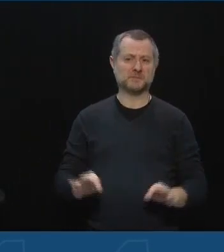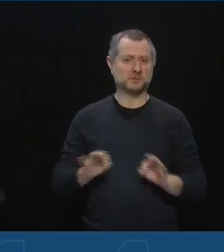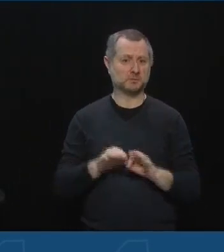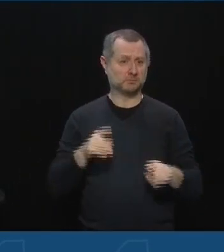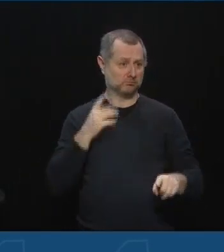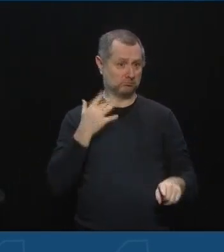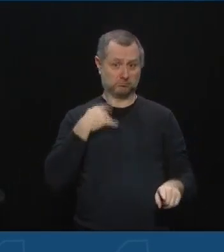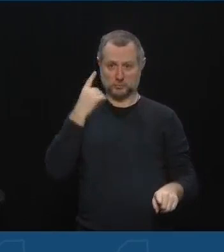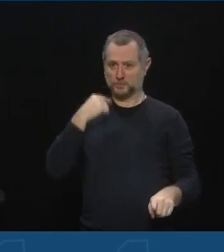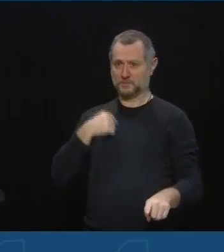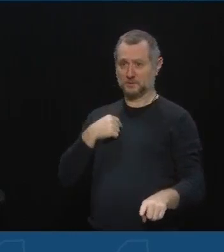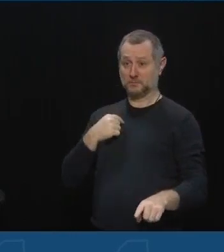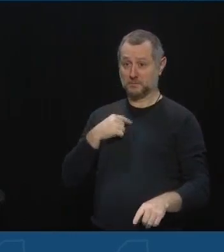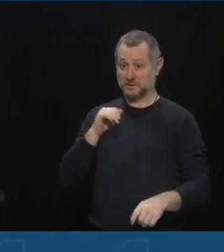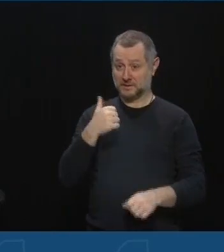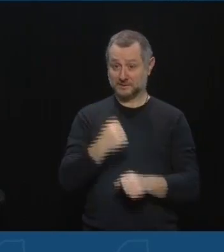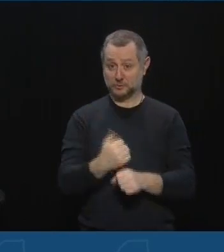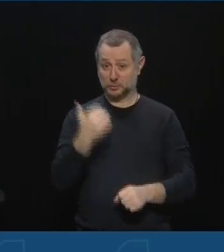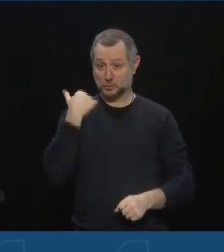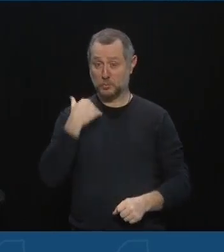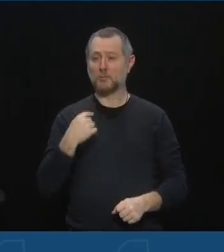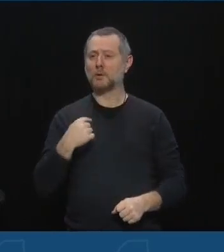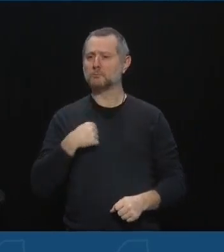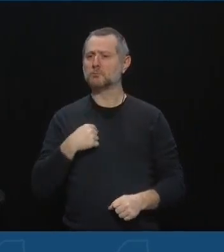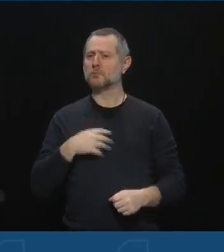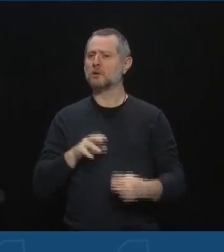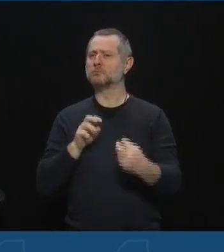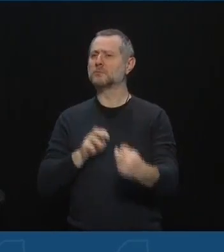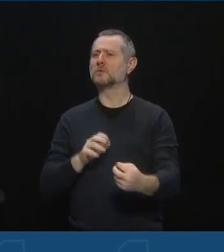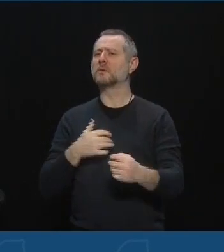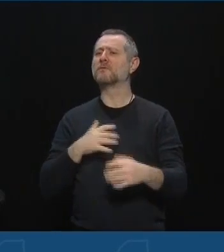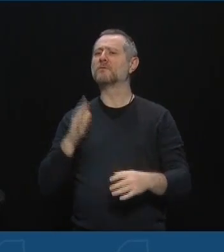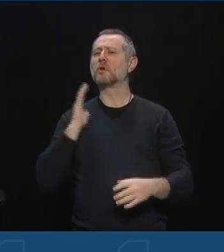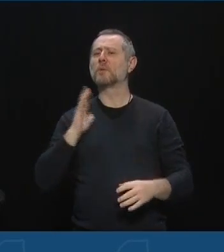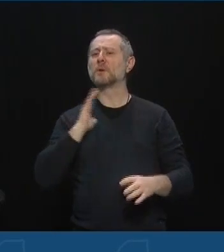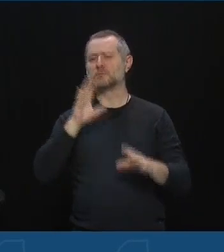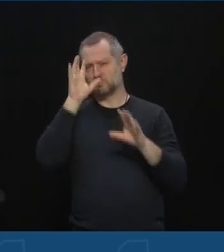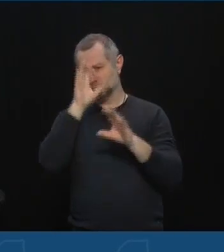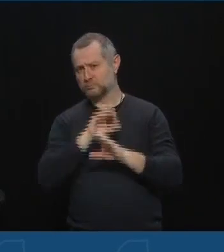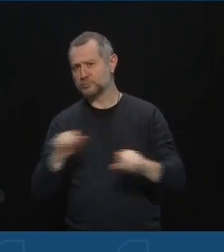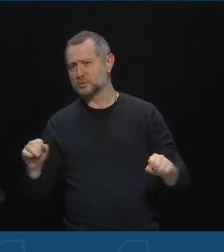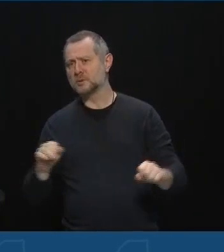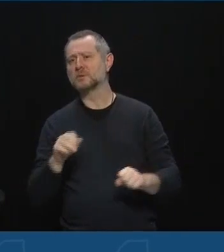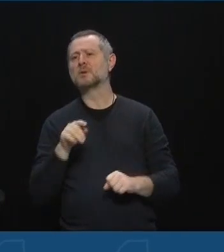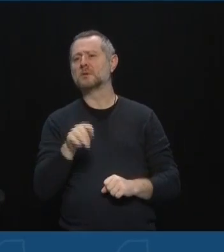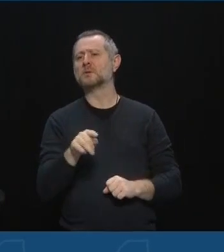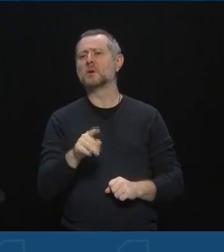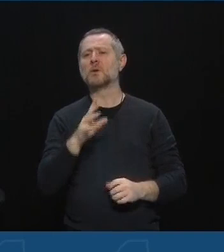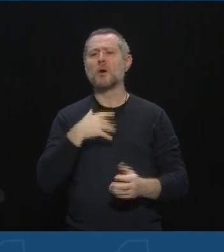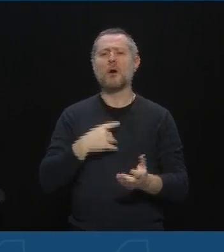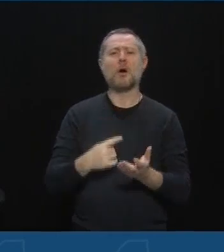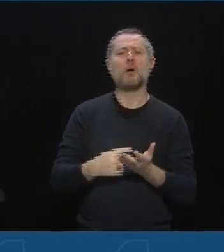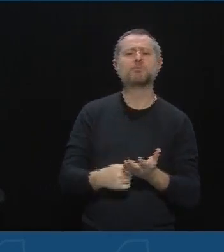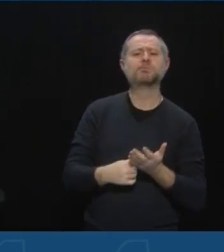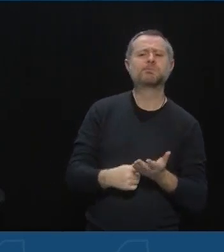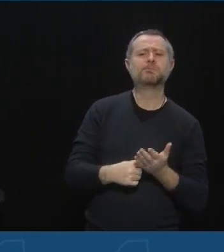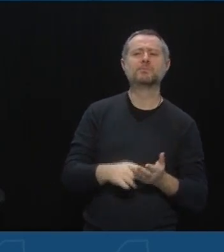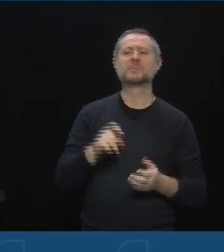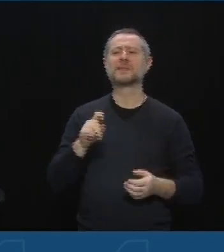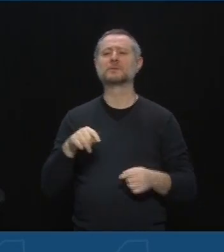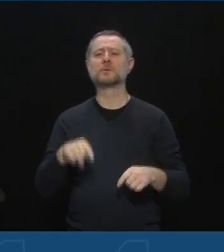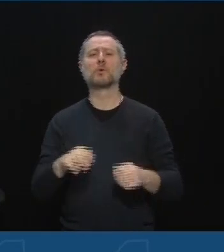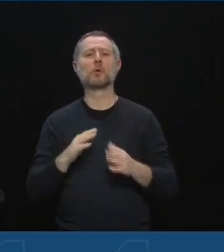was a decade ago when I sat down with the former president, Ann Kress, and we talked about the needs of this community,